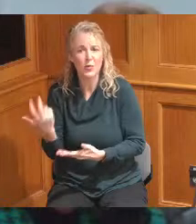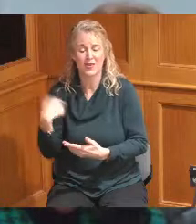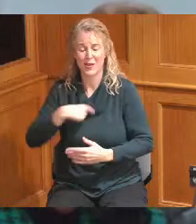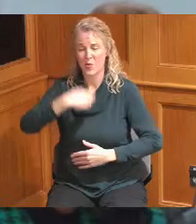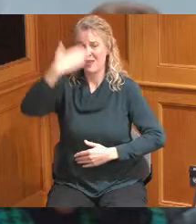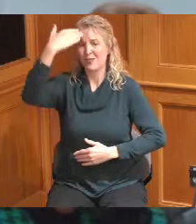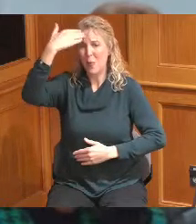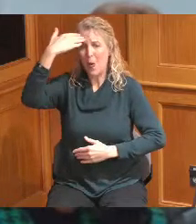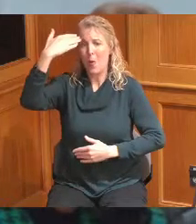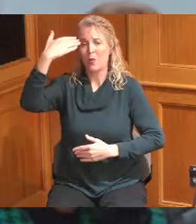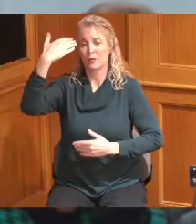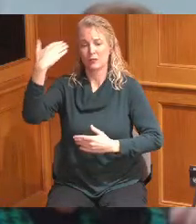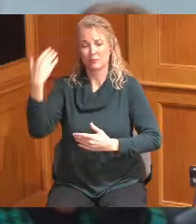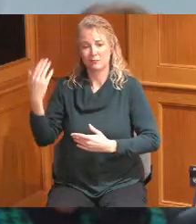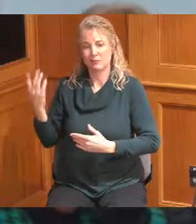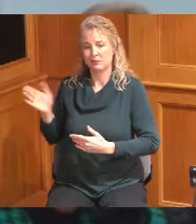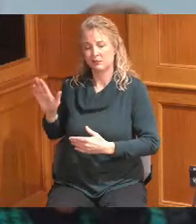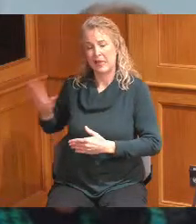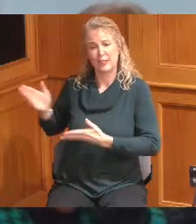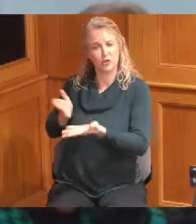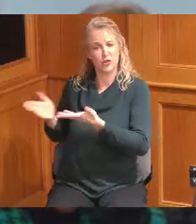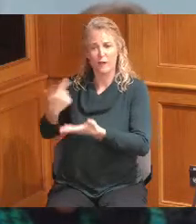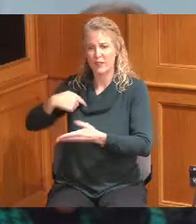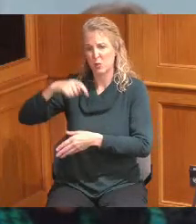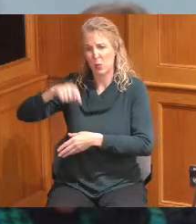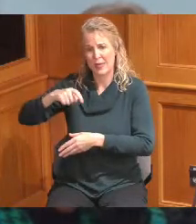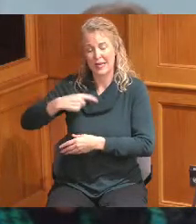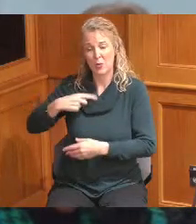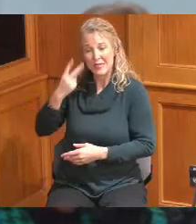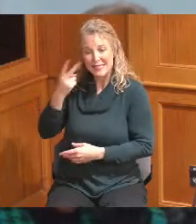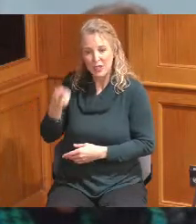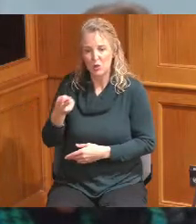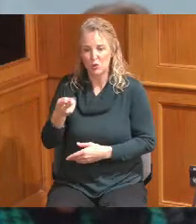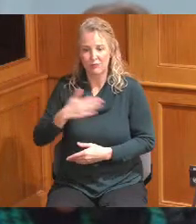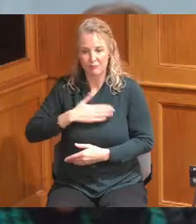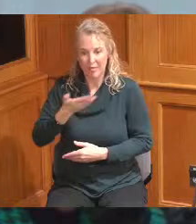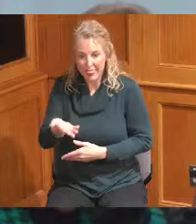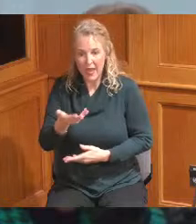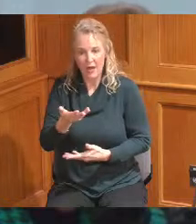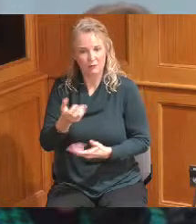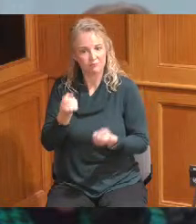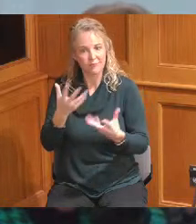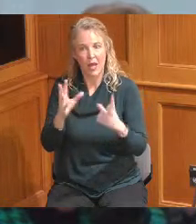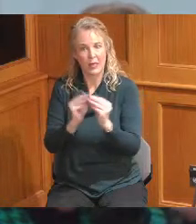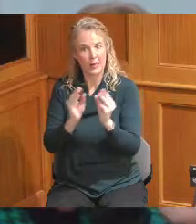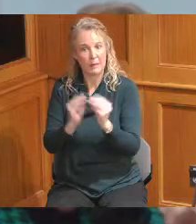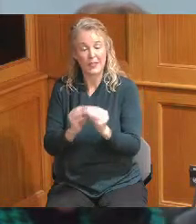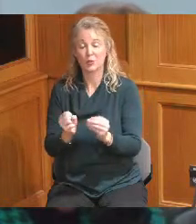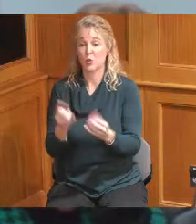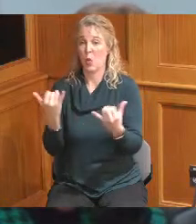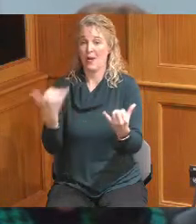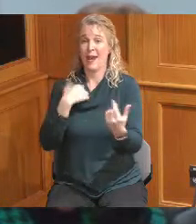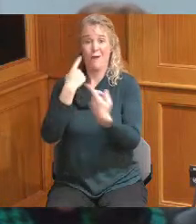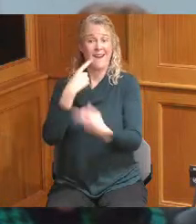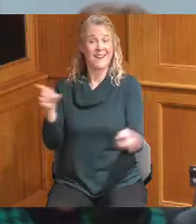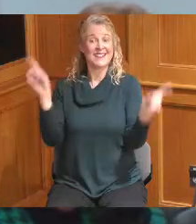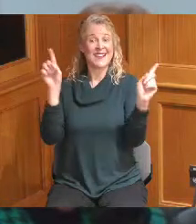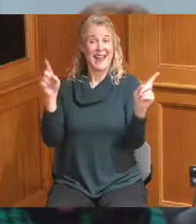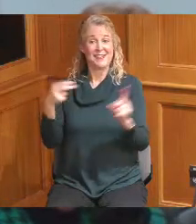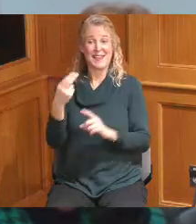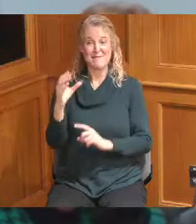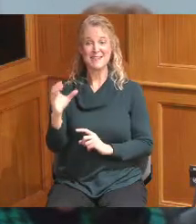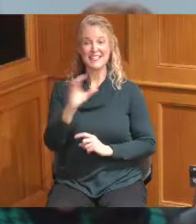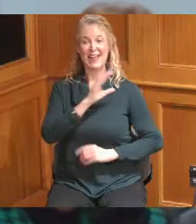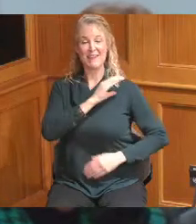and we thank you for that service, seeing you on the front lines in many, many meetings. Now, therefore, be it proclaimed that the